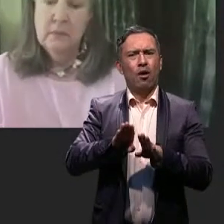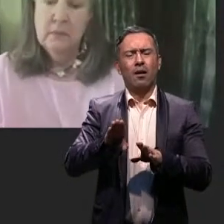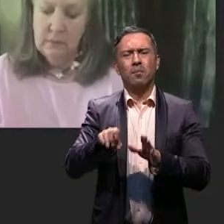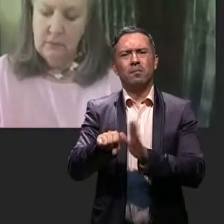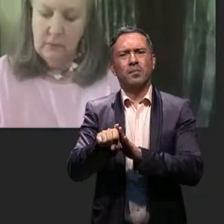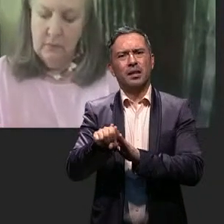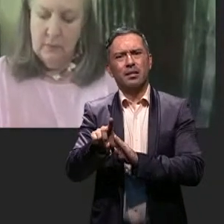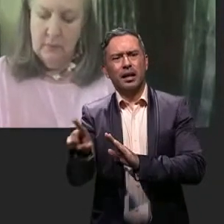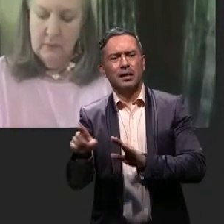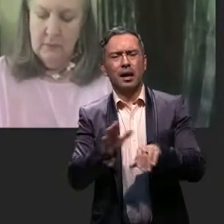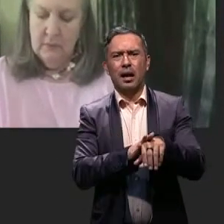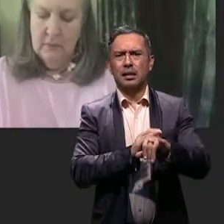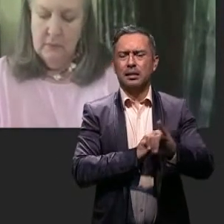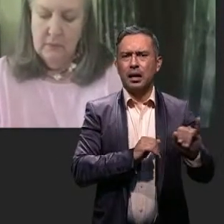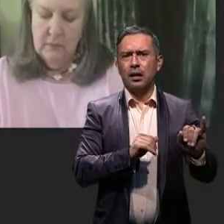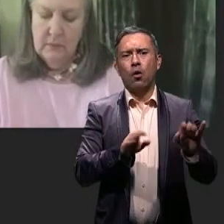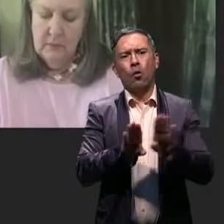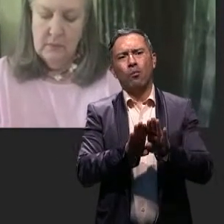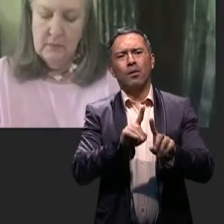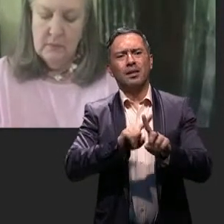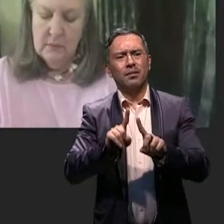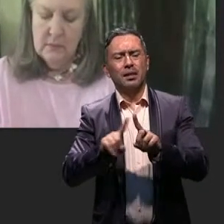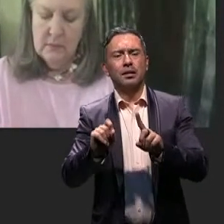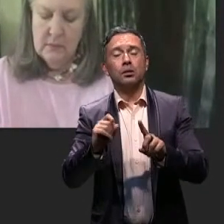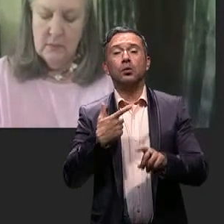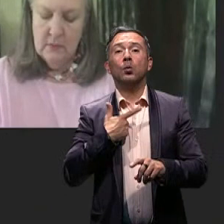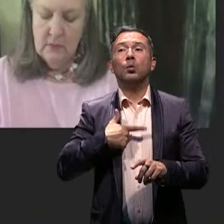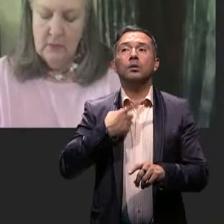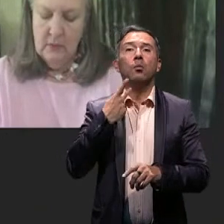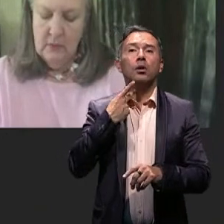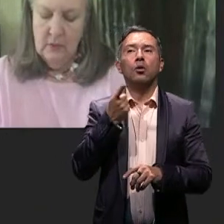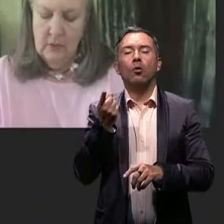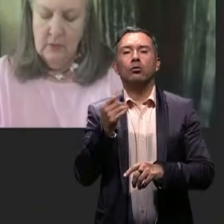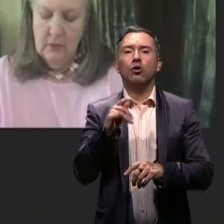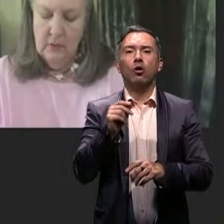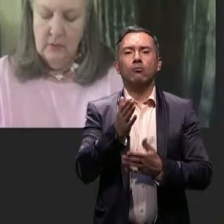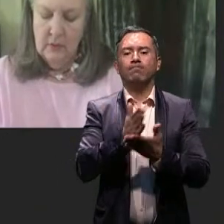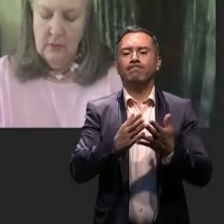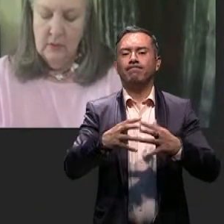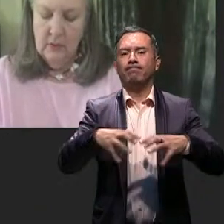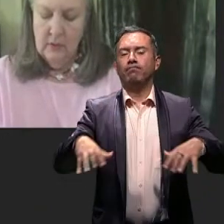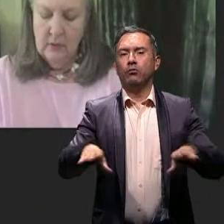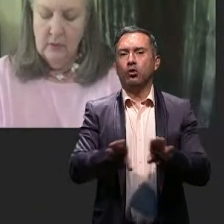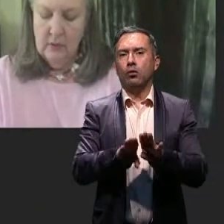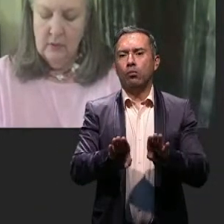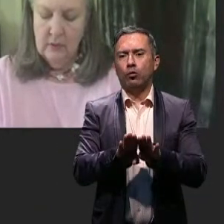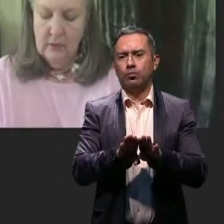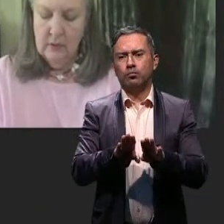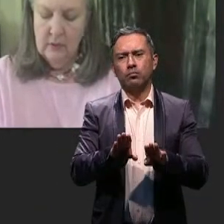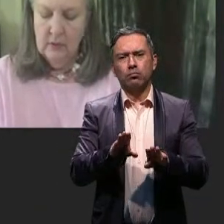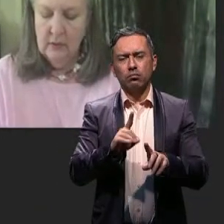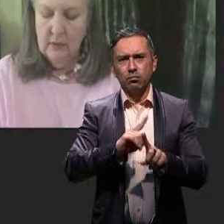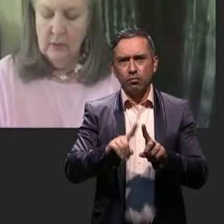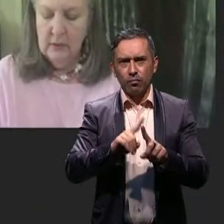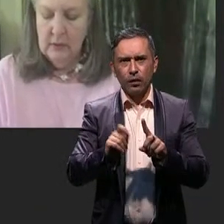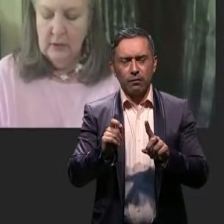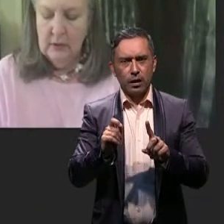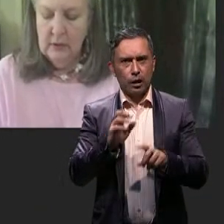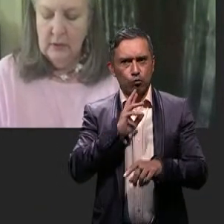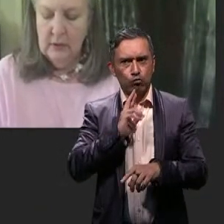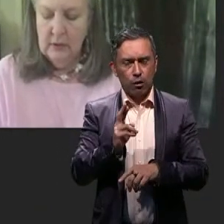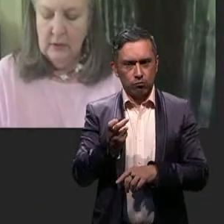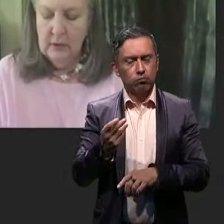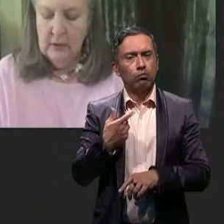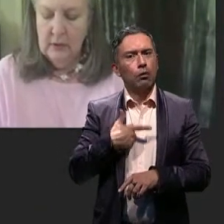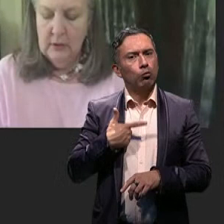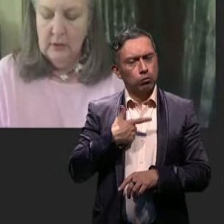have in the right and in the left or in the different peoples, we have political preferences, and there